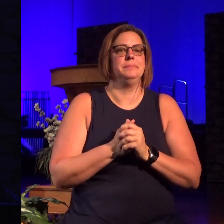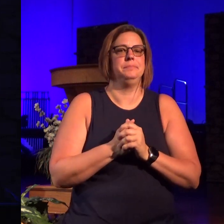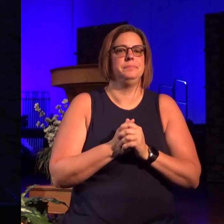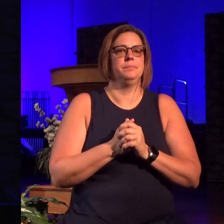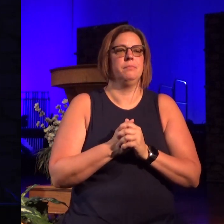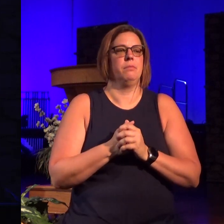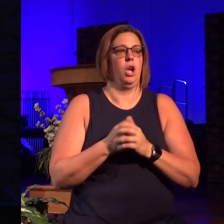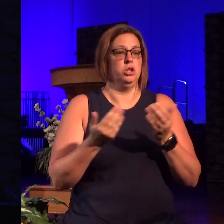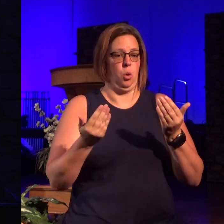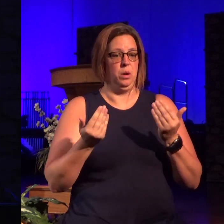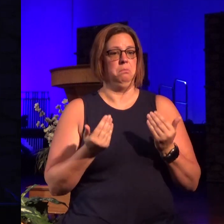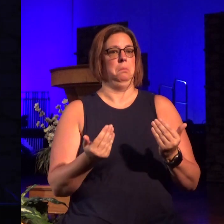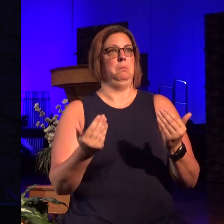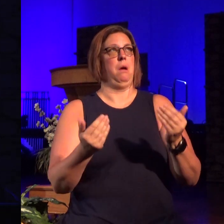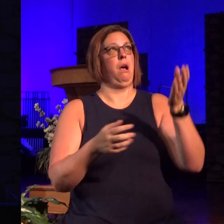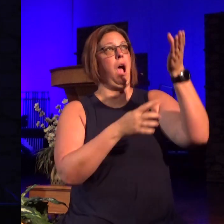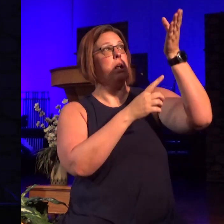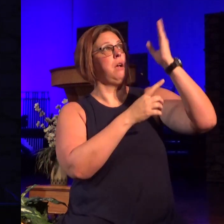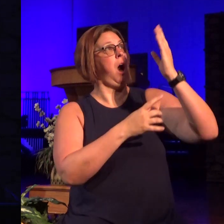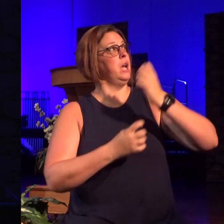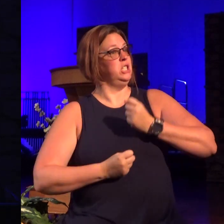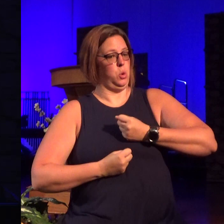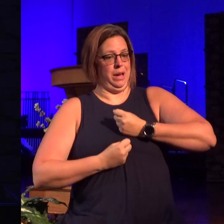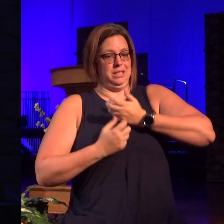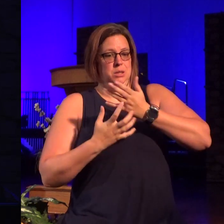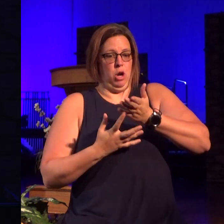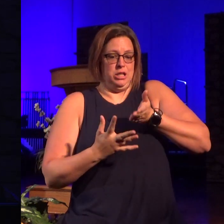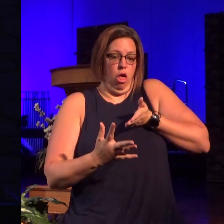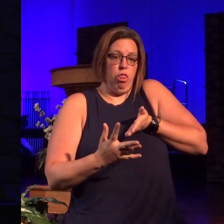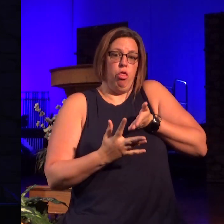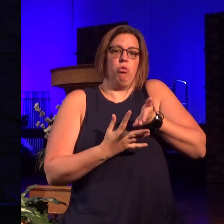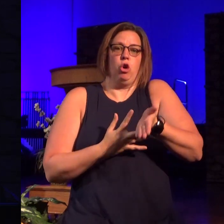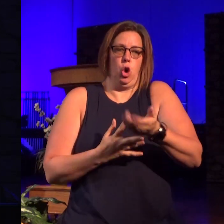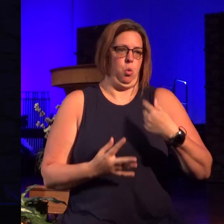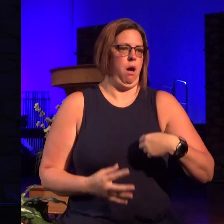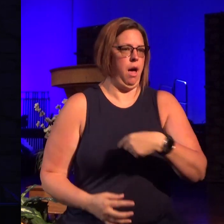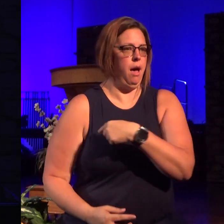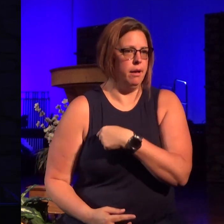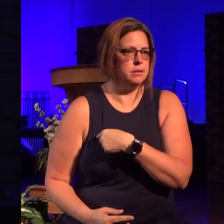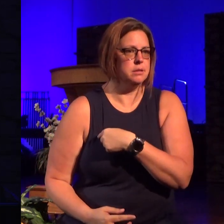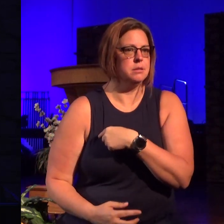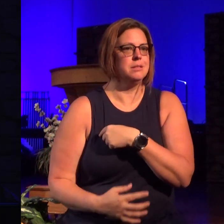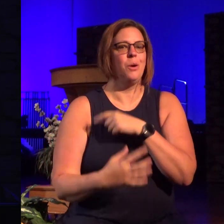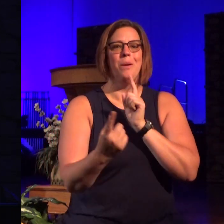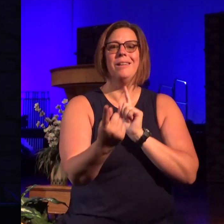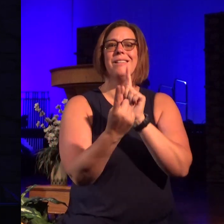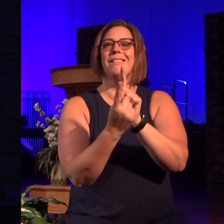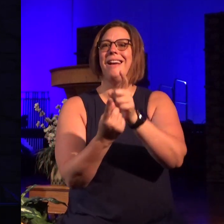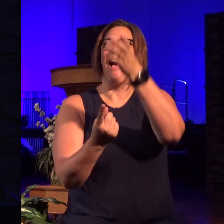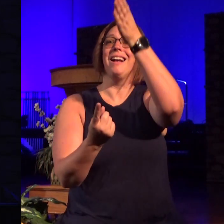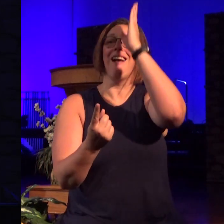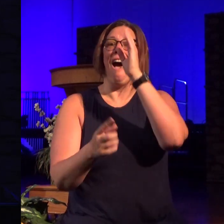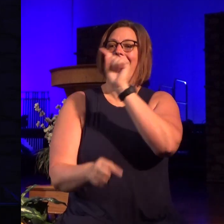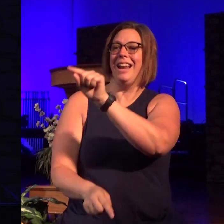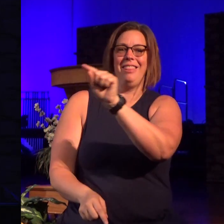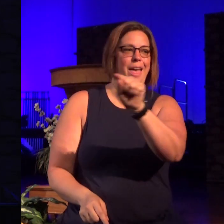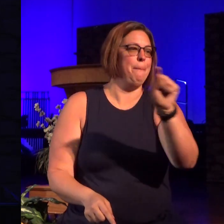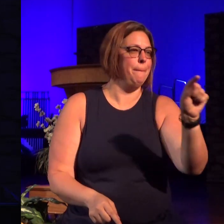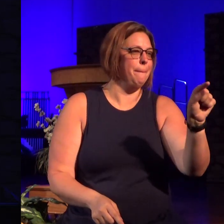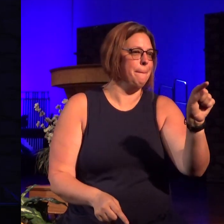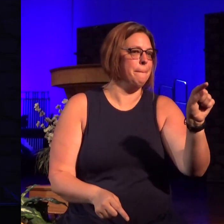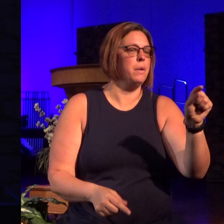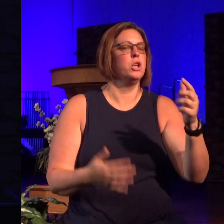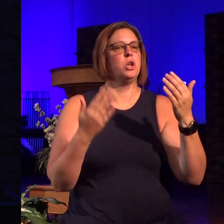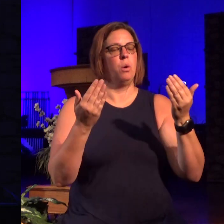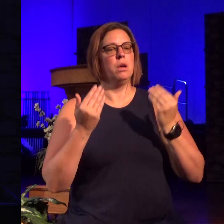As we allow God to express through us, we meet the divine in others. And so as we move